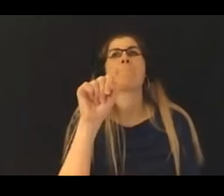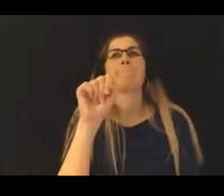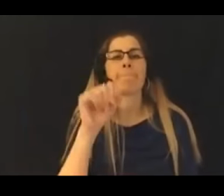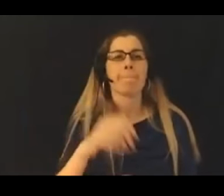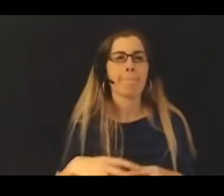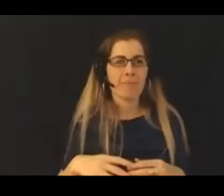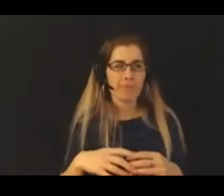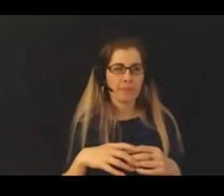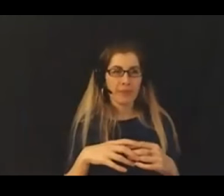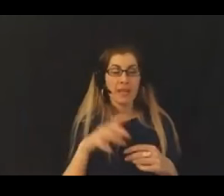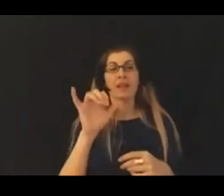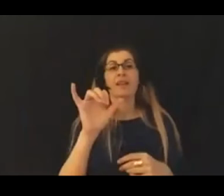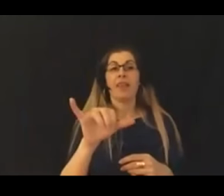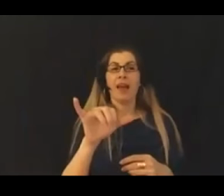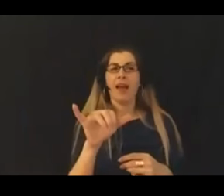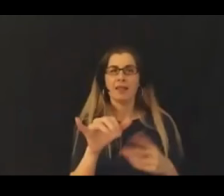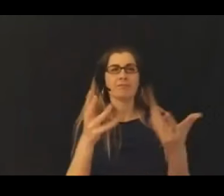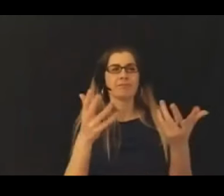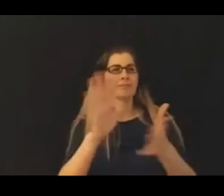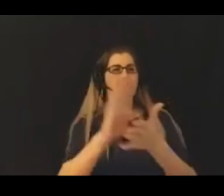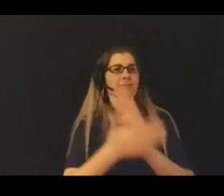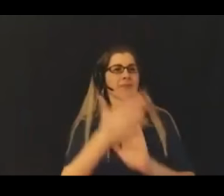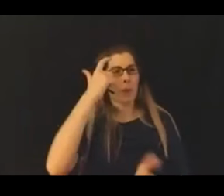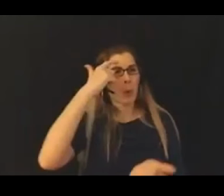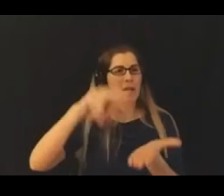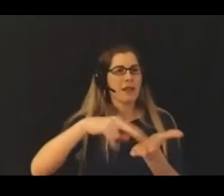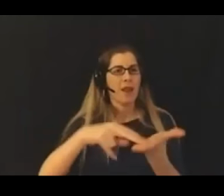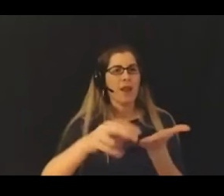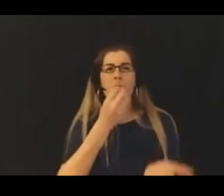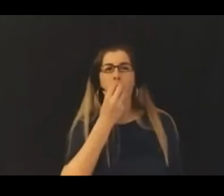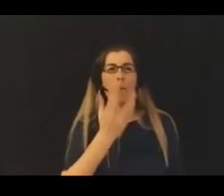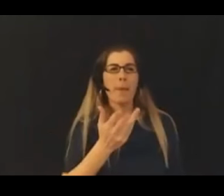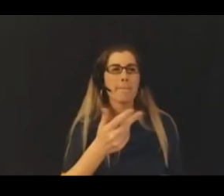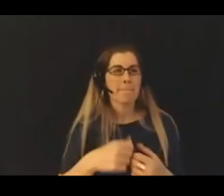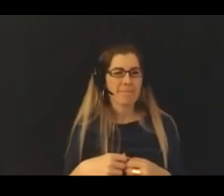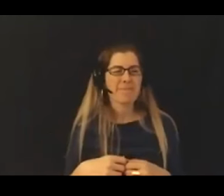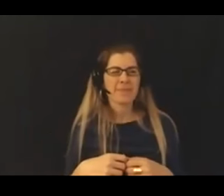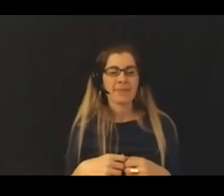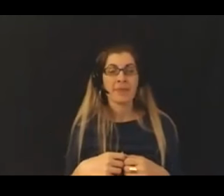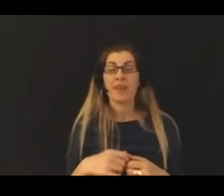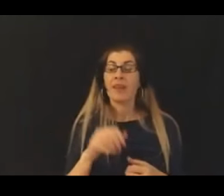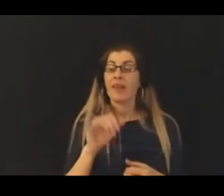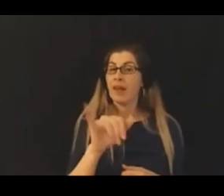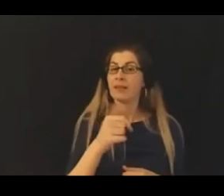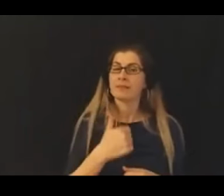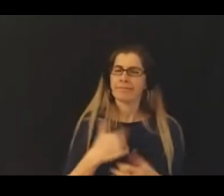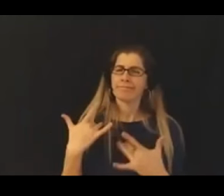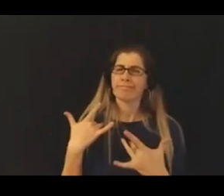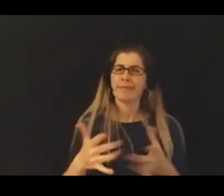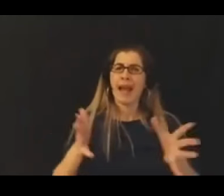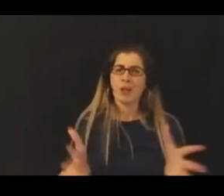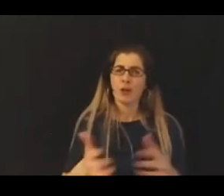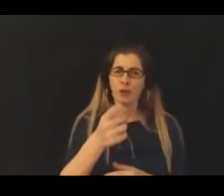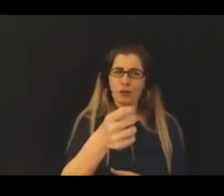And that will be the end of our brain dance warm up together. And this is something that I really encourage you to do, this series